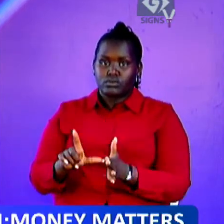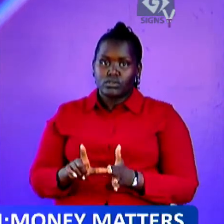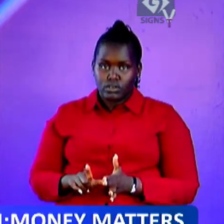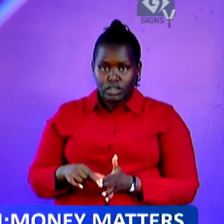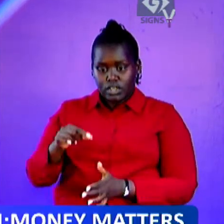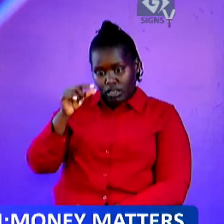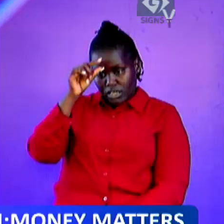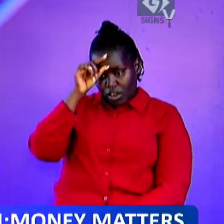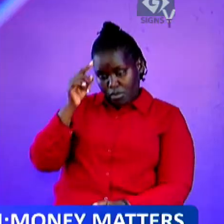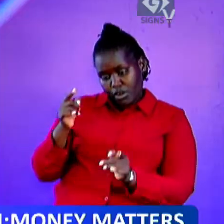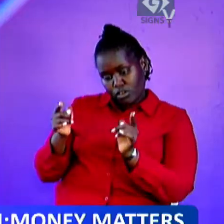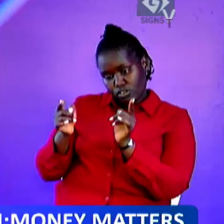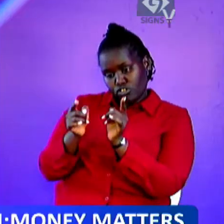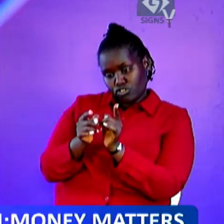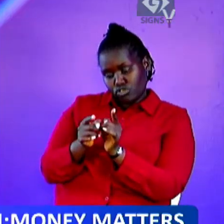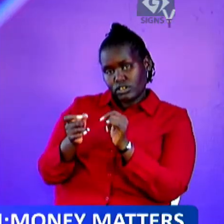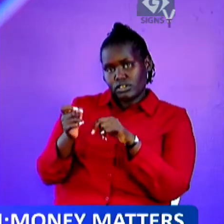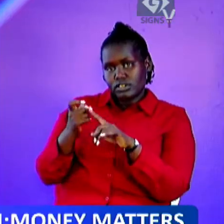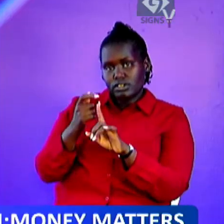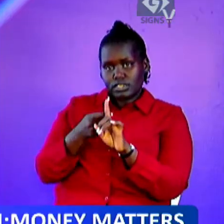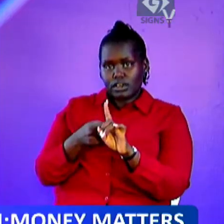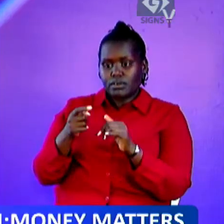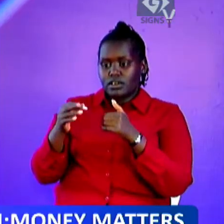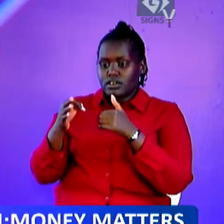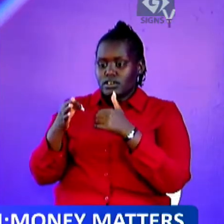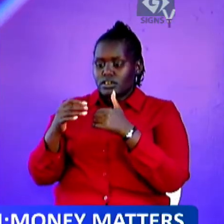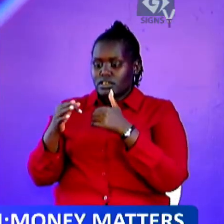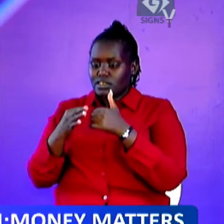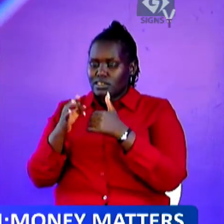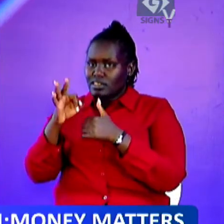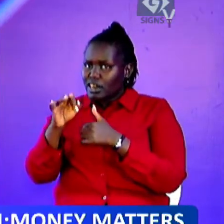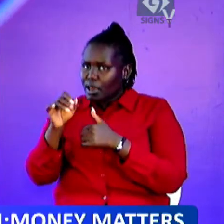term, 3 months, 6 months, or 12 months.